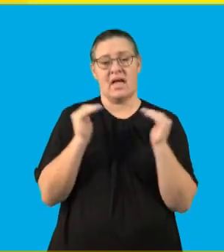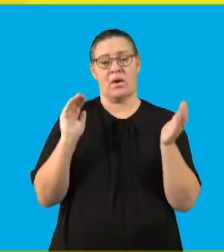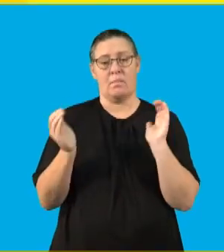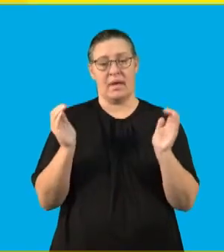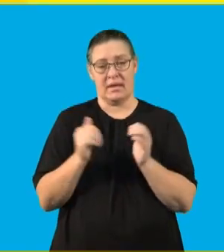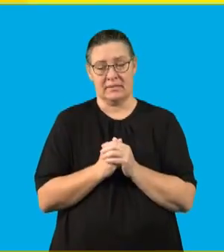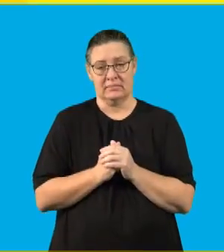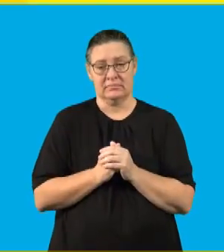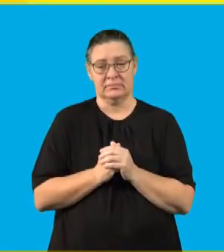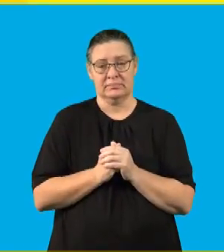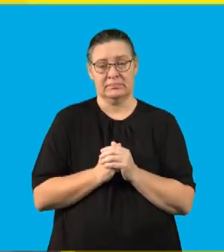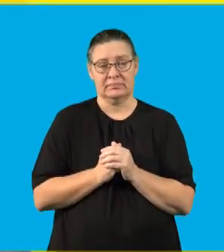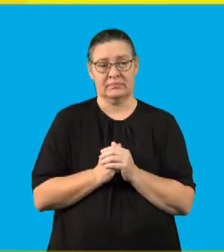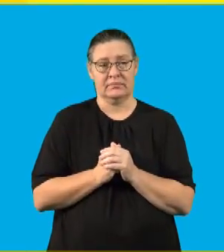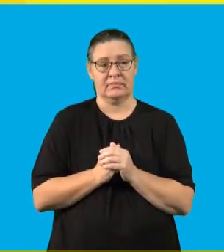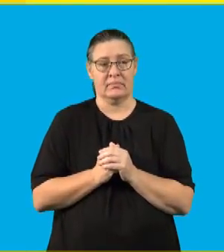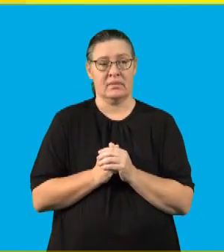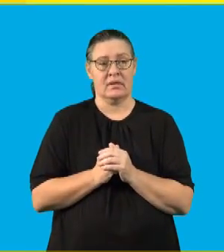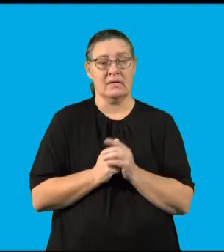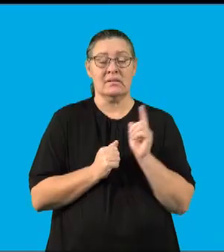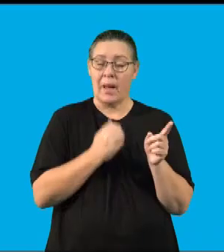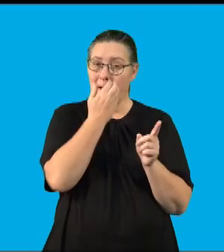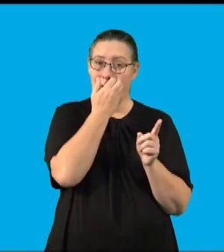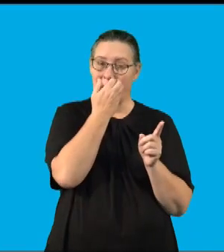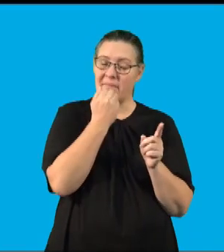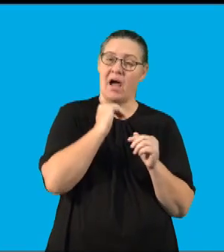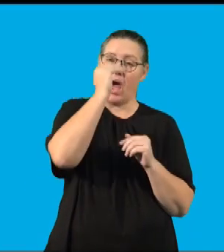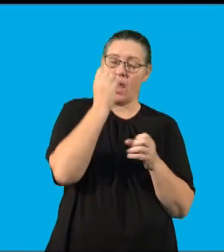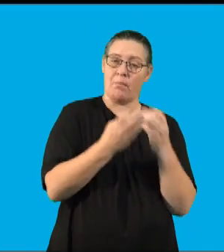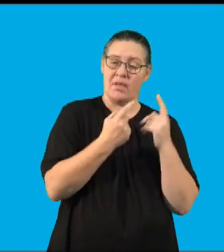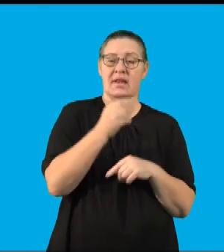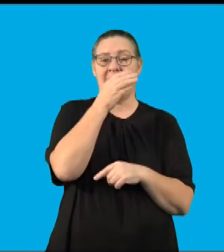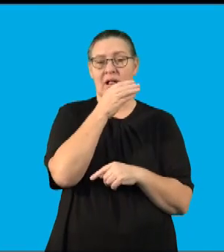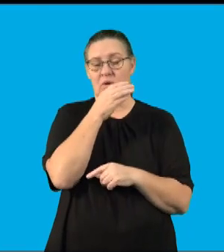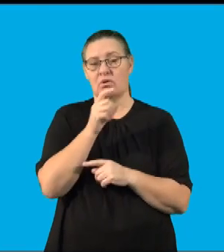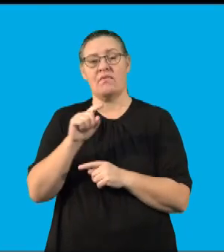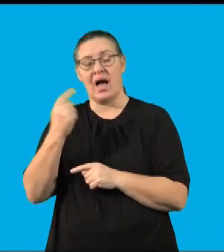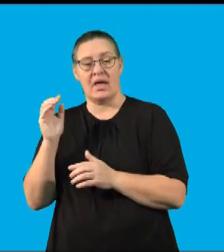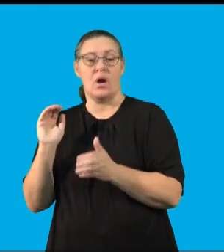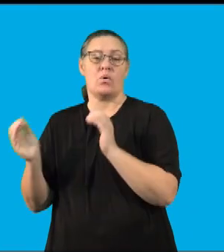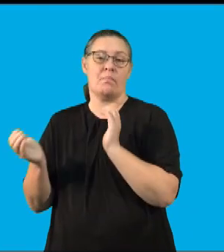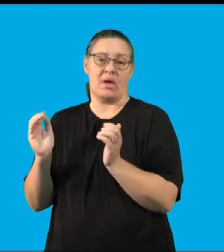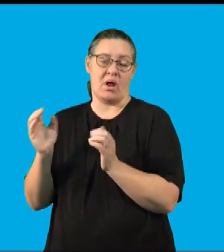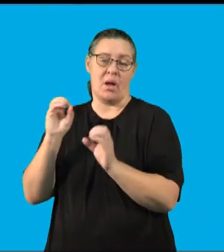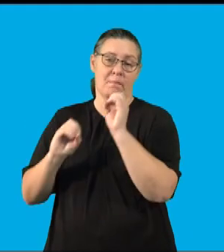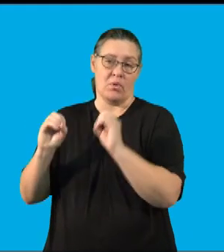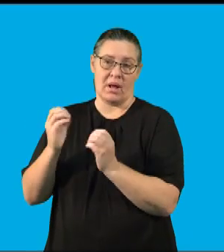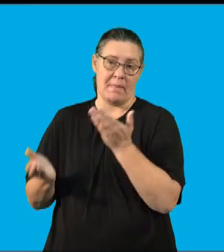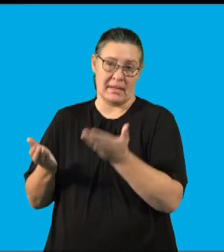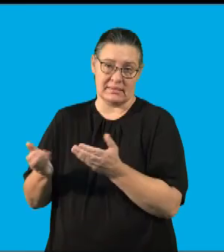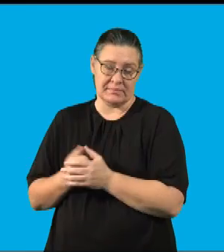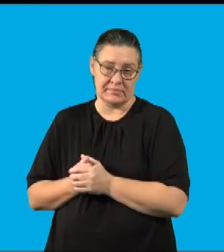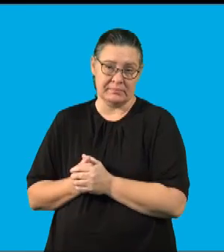can be a fair comparison. So carboxylic acids have a relatively higher boiling point than alcohols of